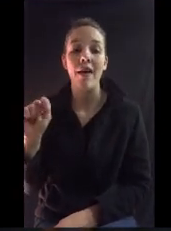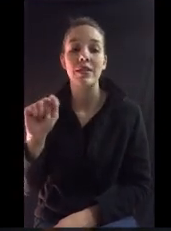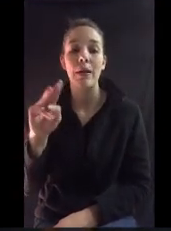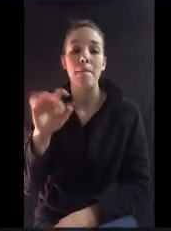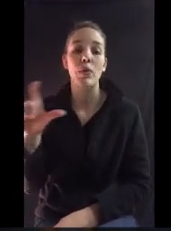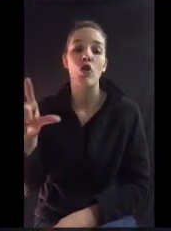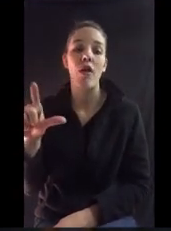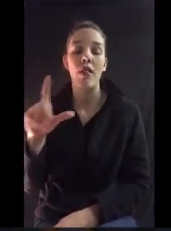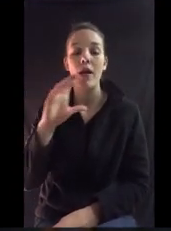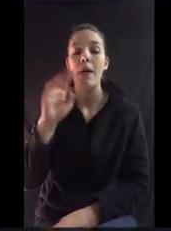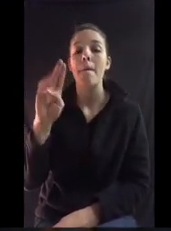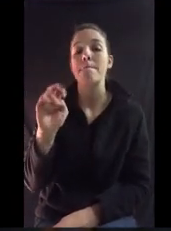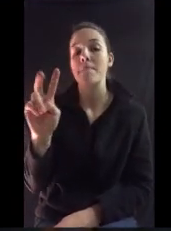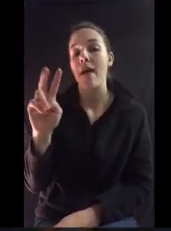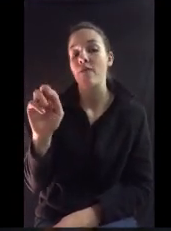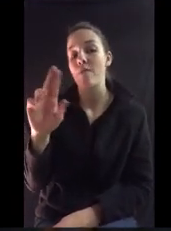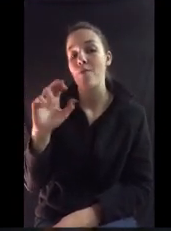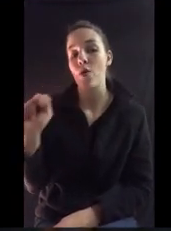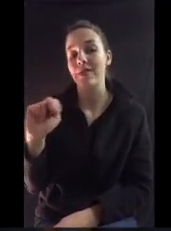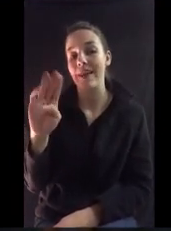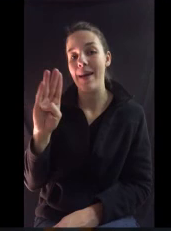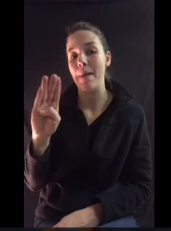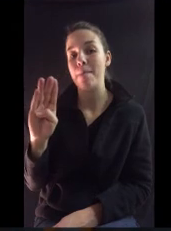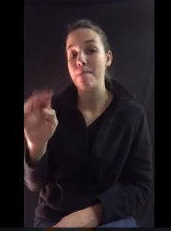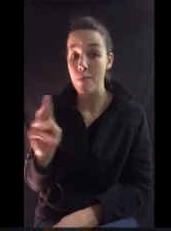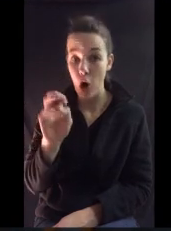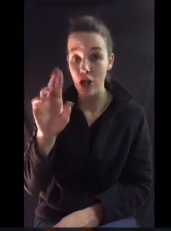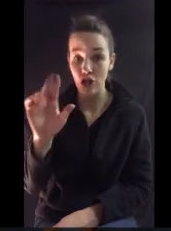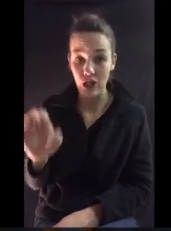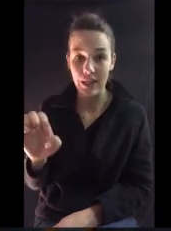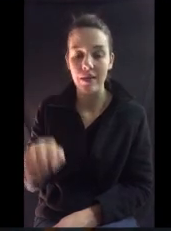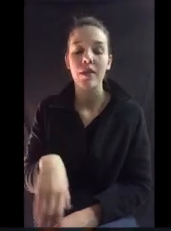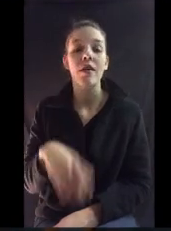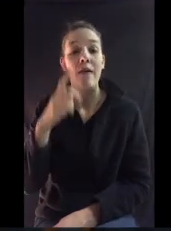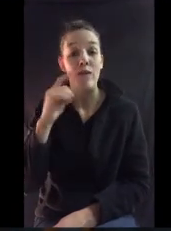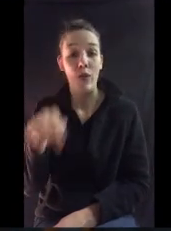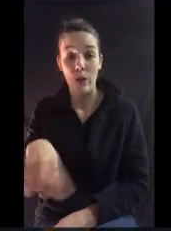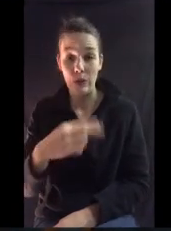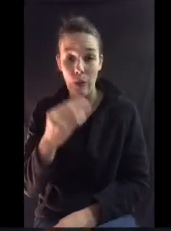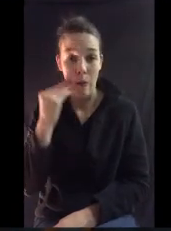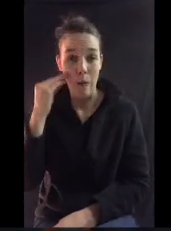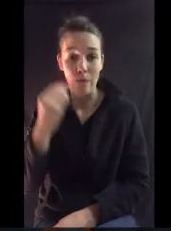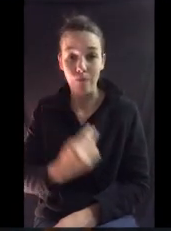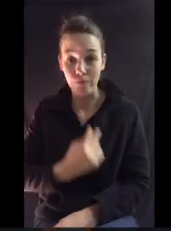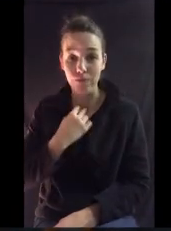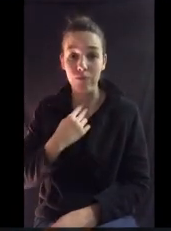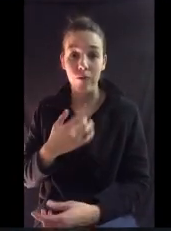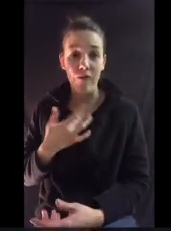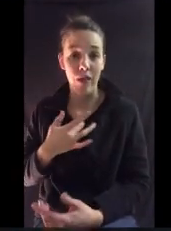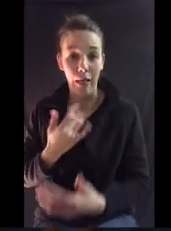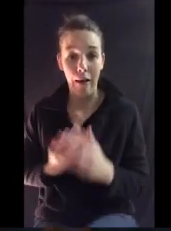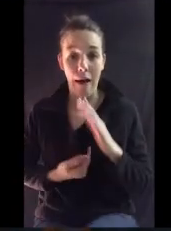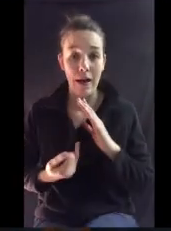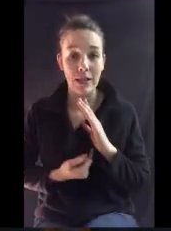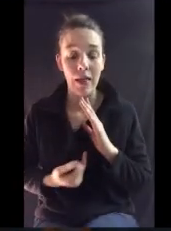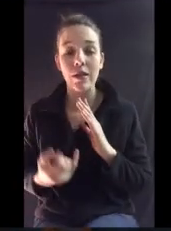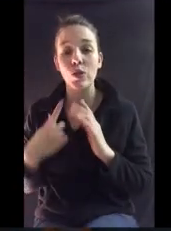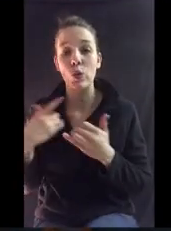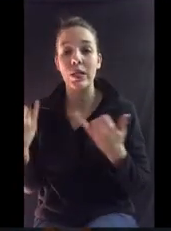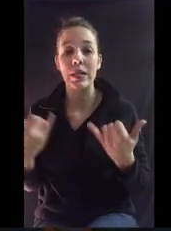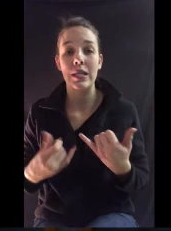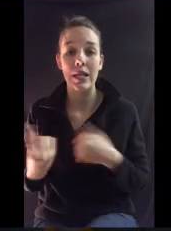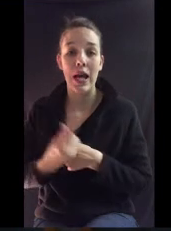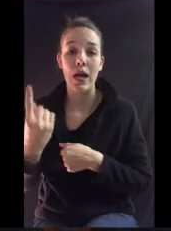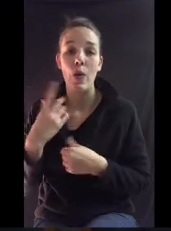Frost, Muriel Holly, Bev Morton, and Margie Burrows. And for those who are homebound and just